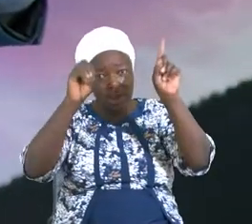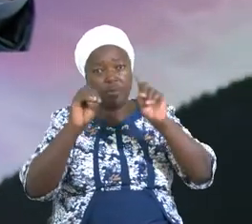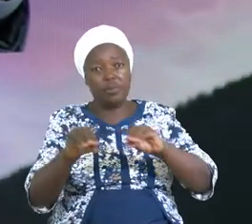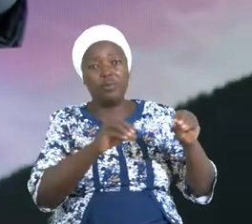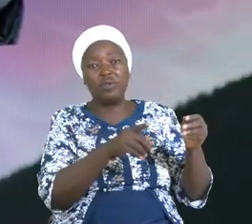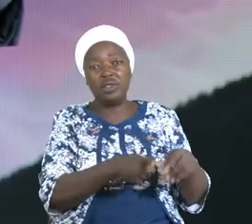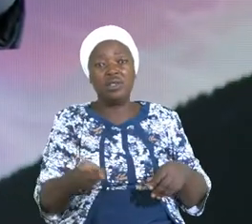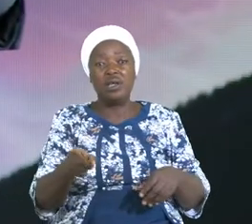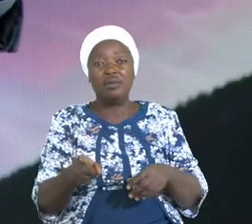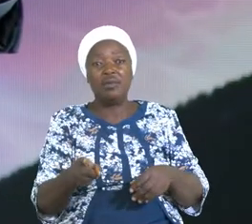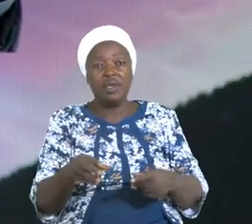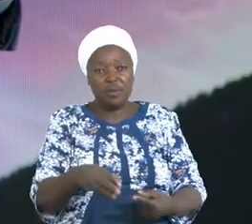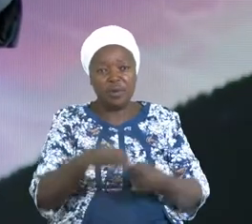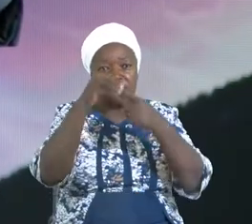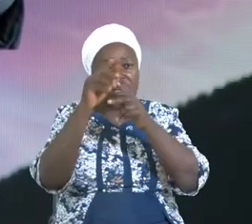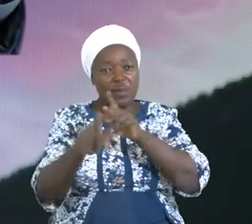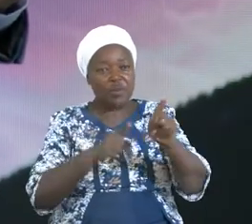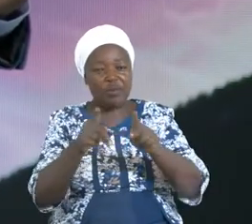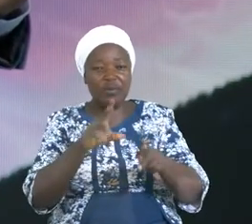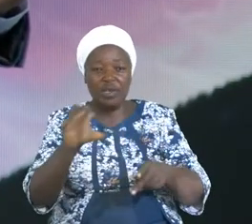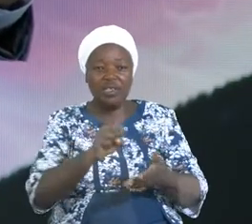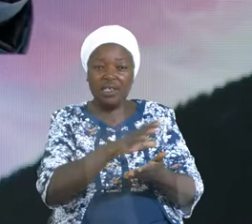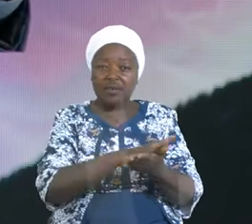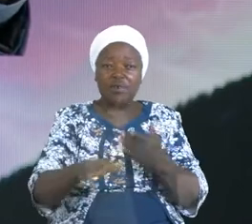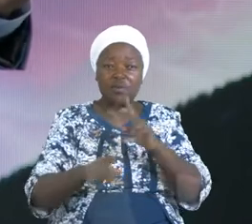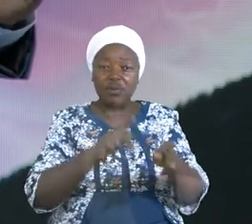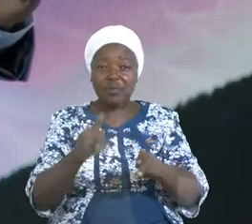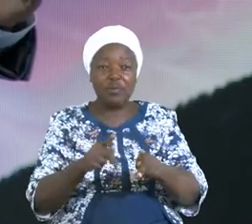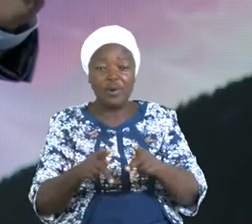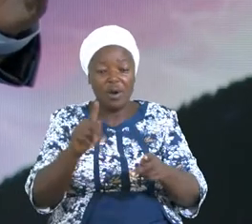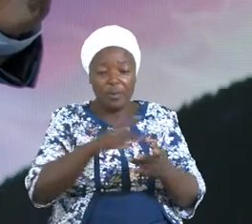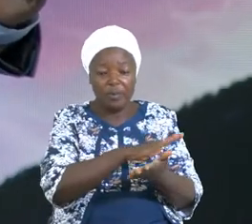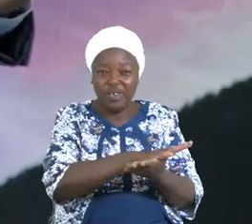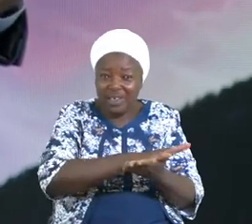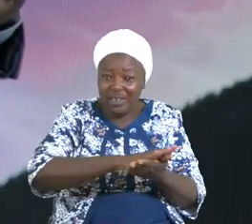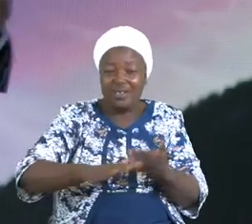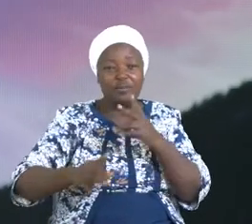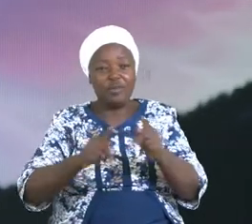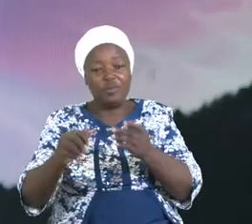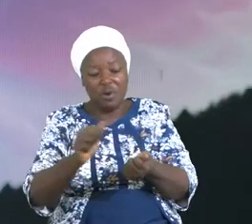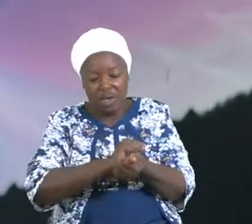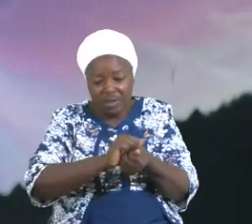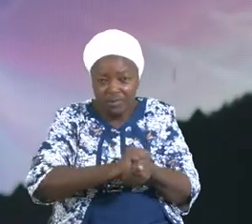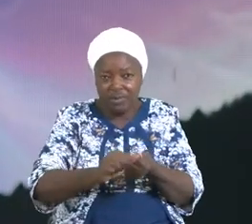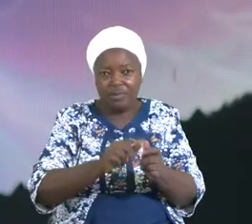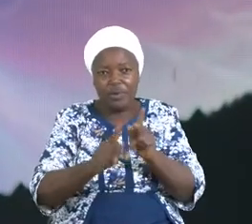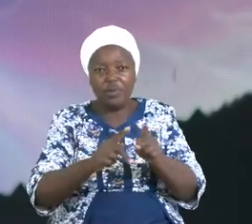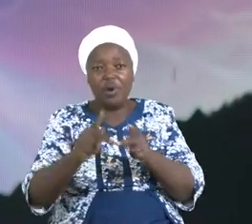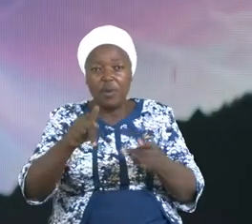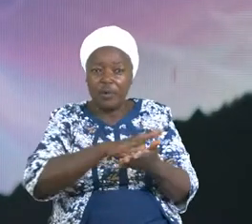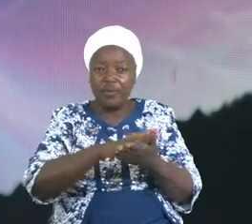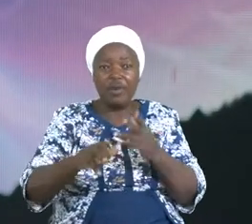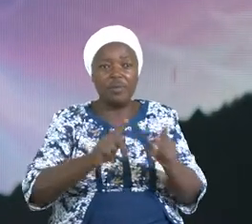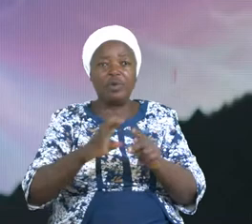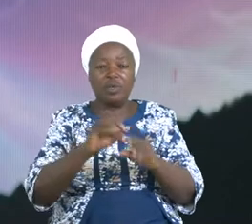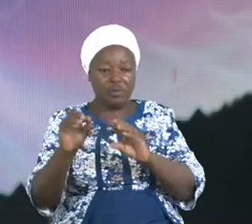peculiar people, sanctified people, purged people, purified people, he puts